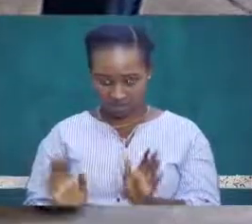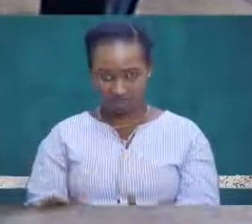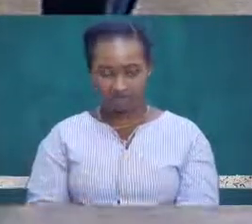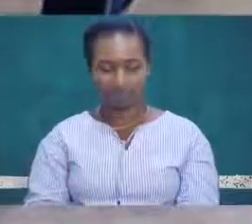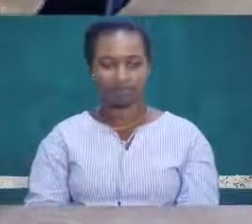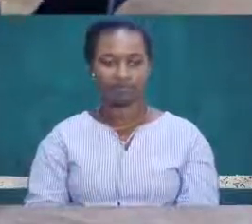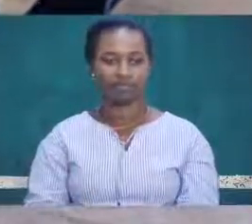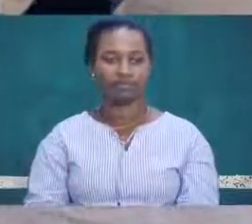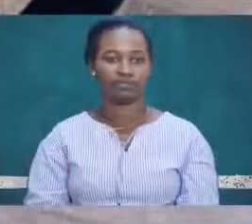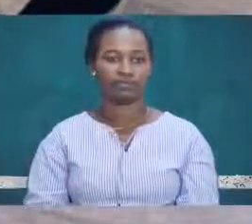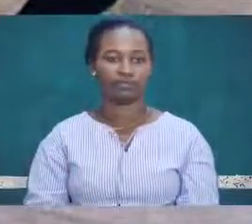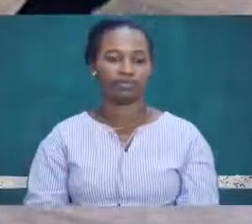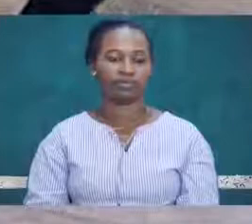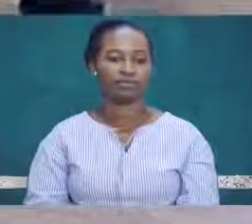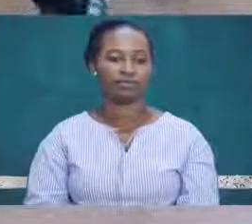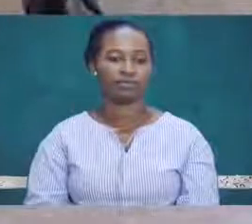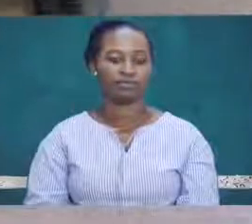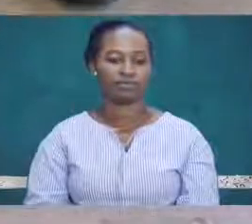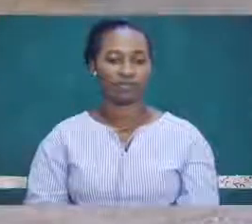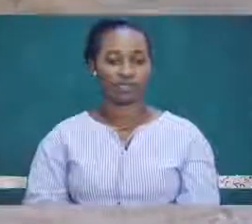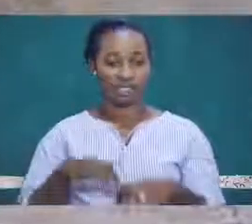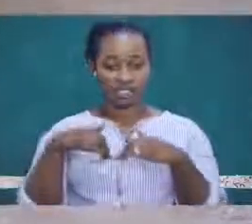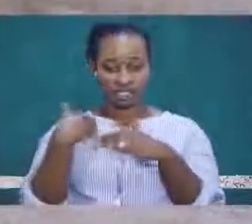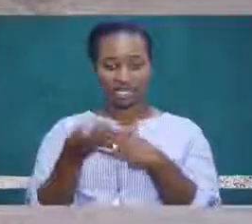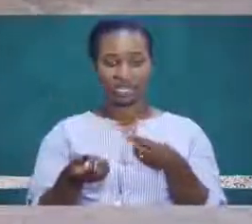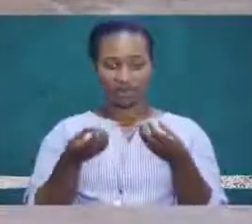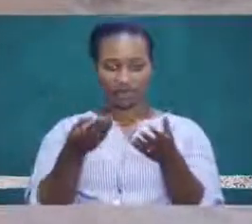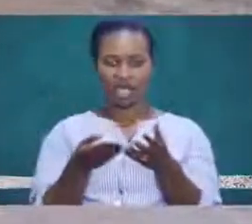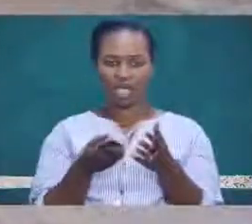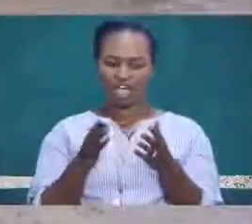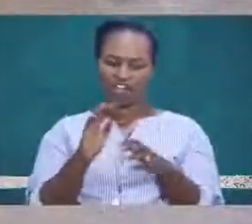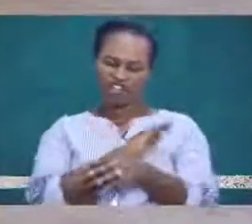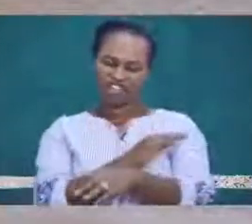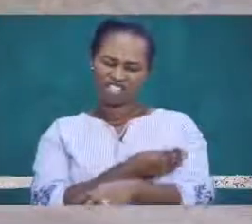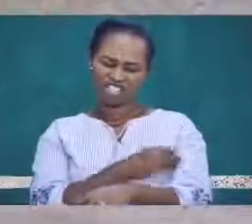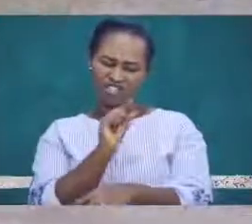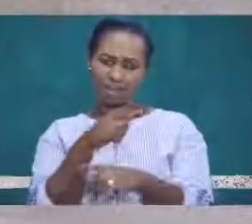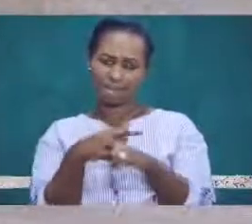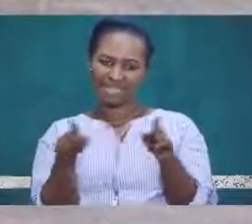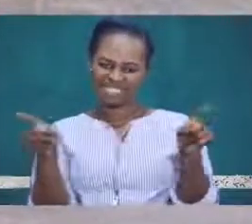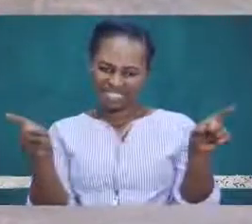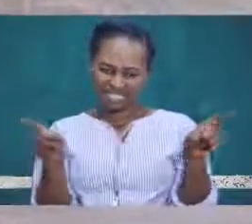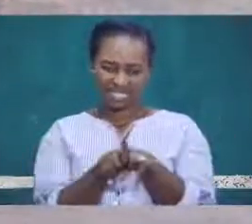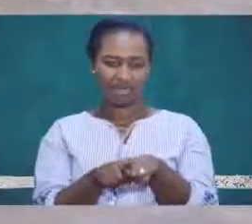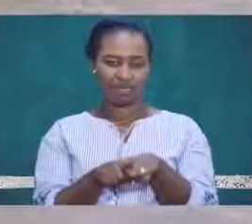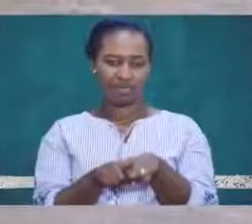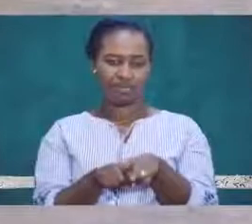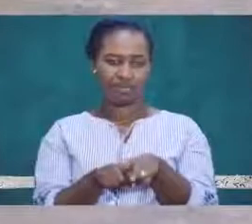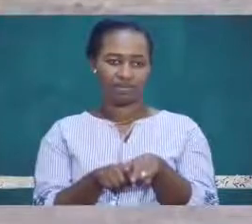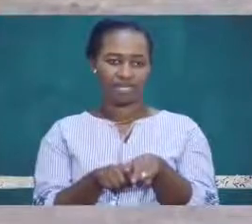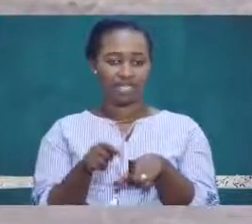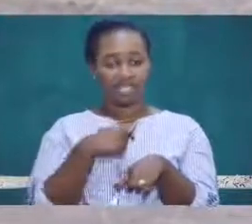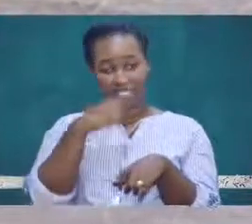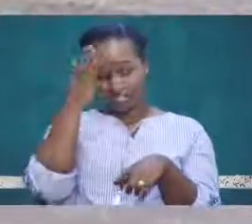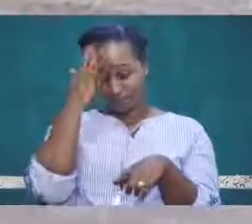and this. And I'm going to give them a small force, but same force. I know how to kick a ball. I